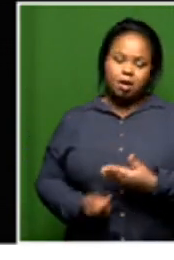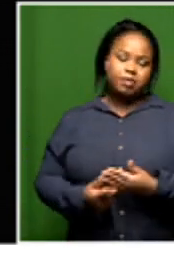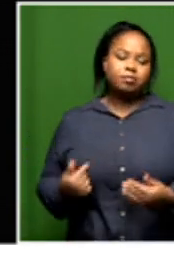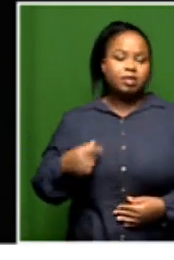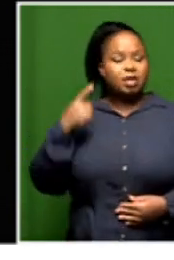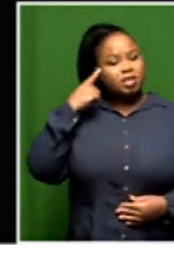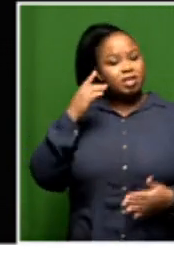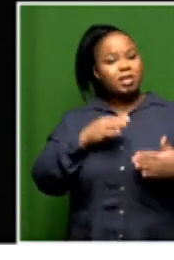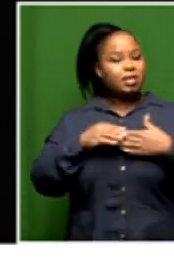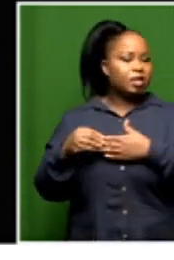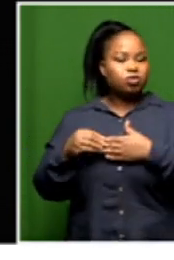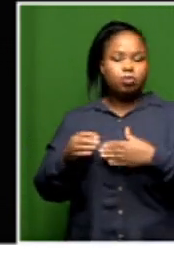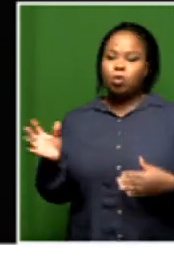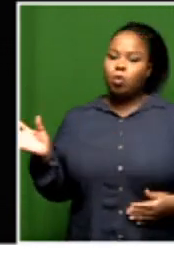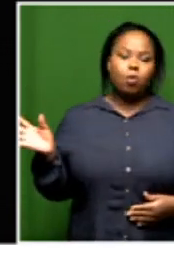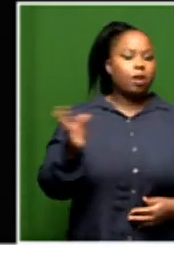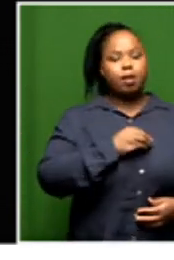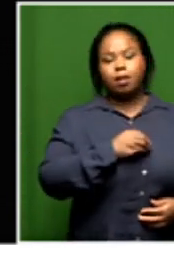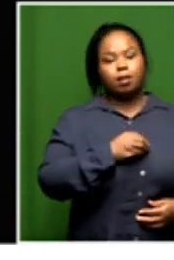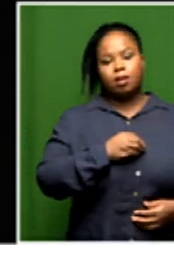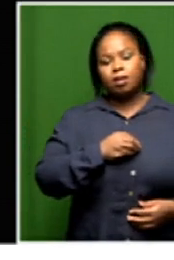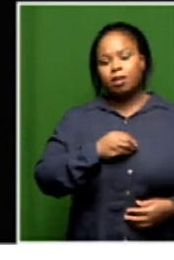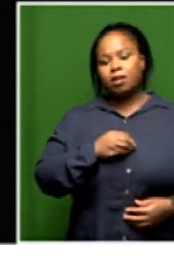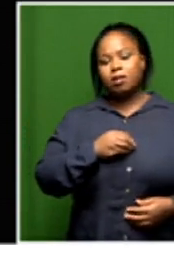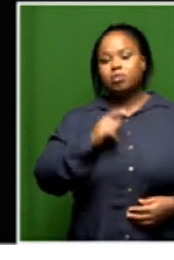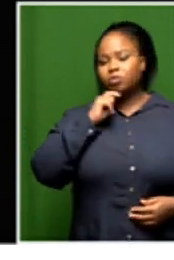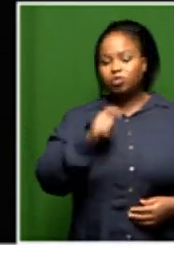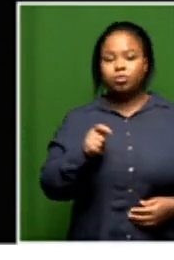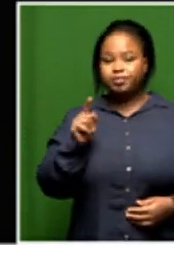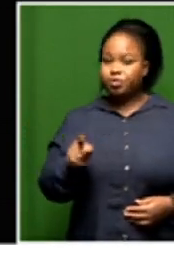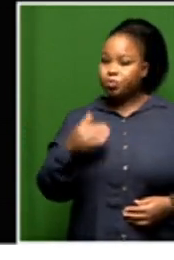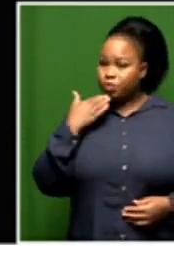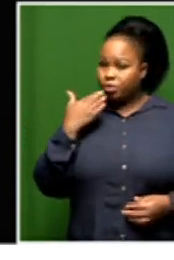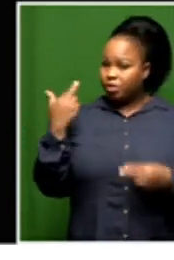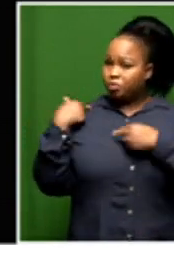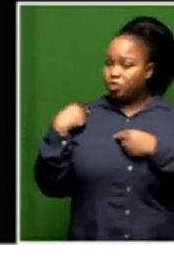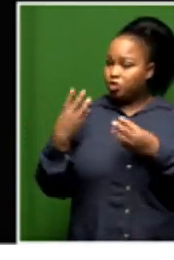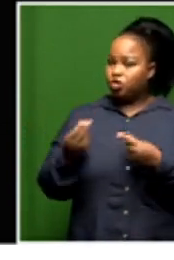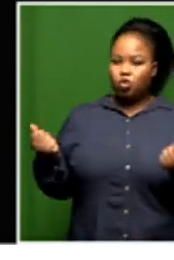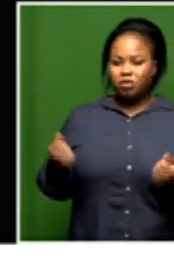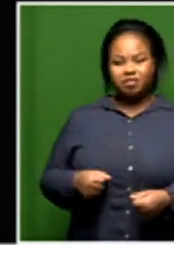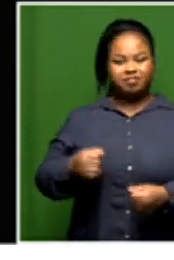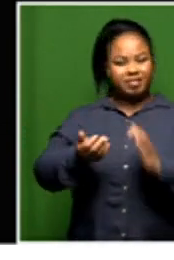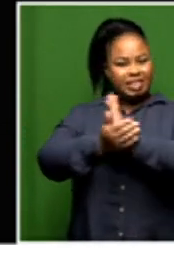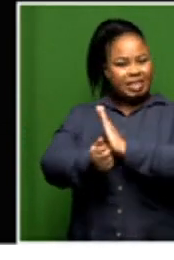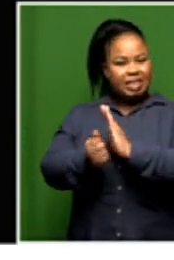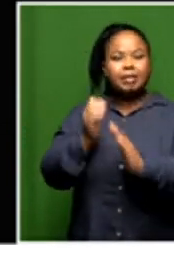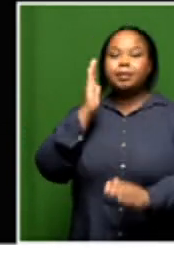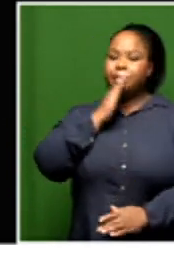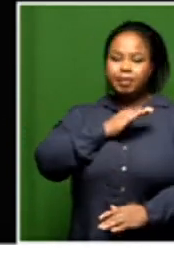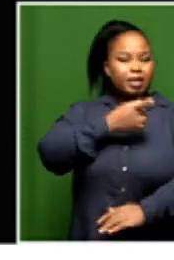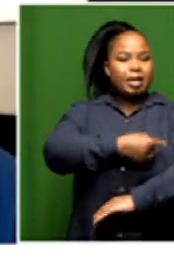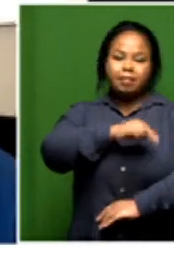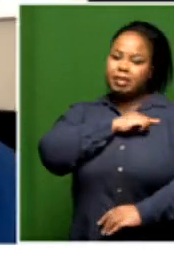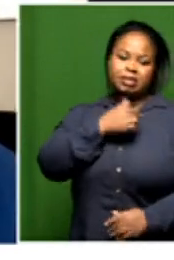that the leadership overall who had to address these issues did not have the capacity to deal with